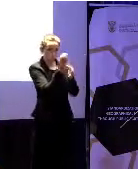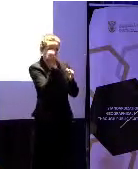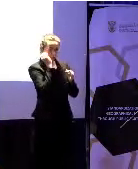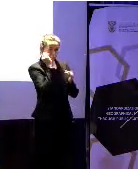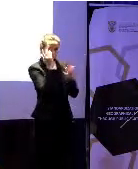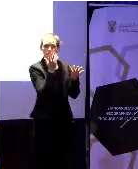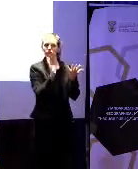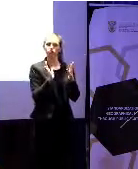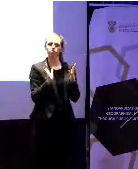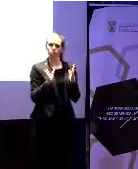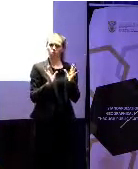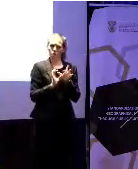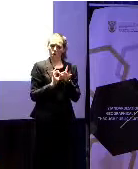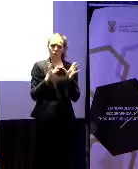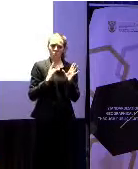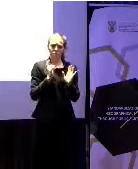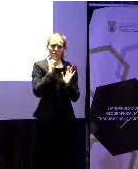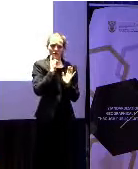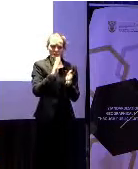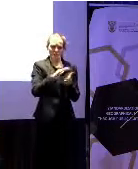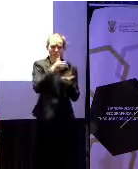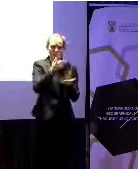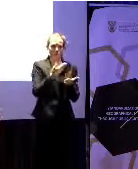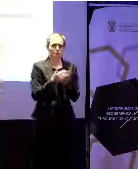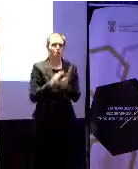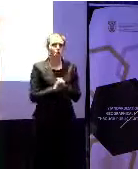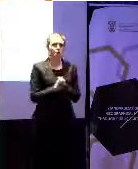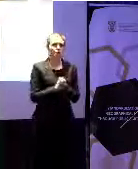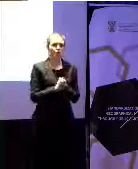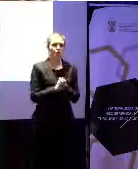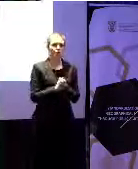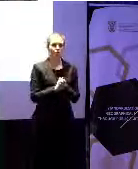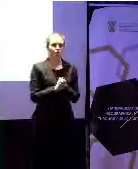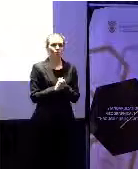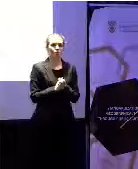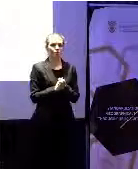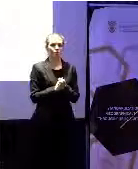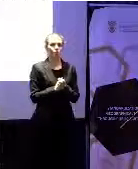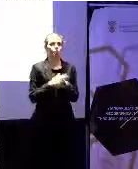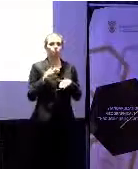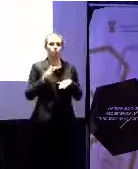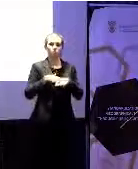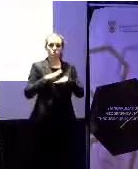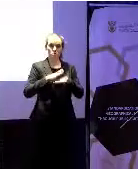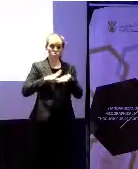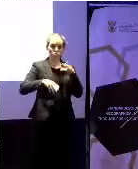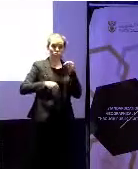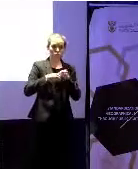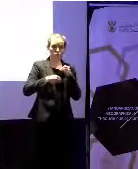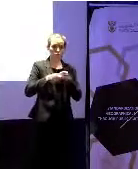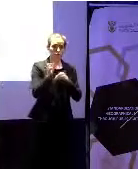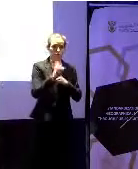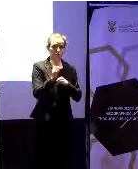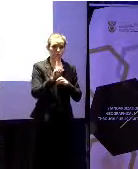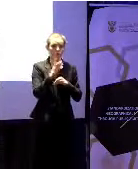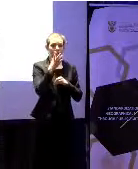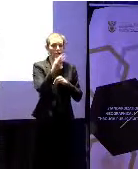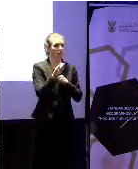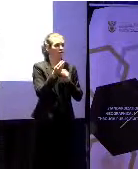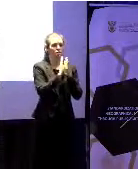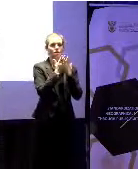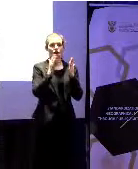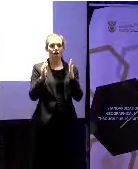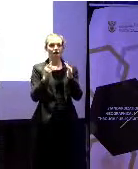You can just do it from the desktop. Additionally, as we go further, There's a flyer there. There's also